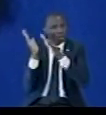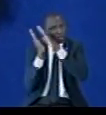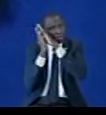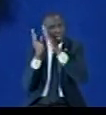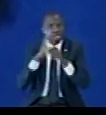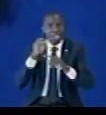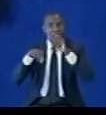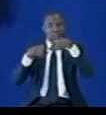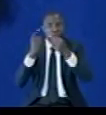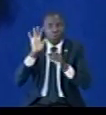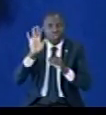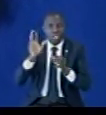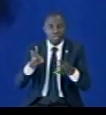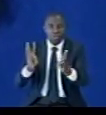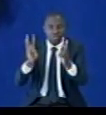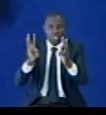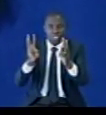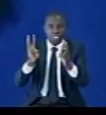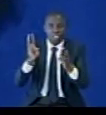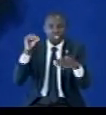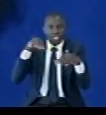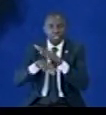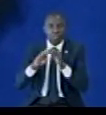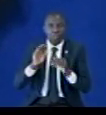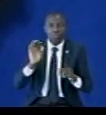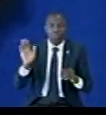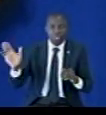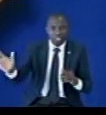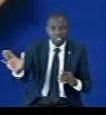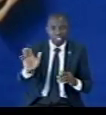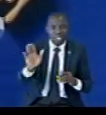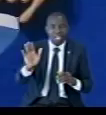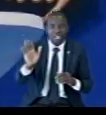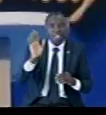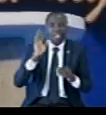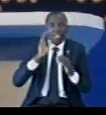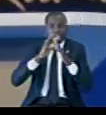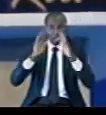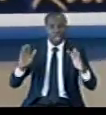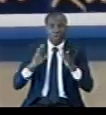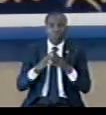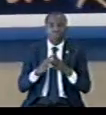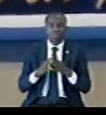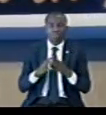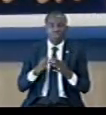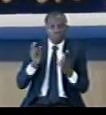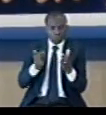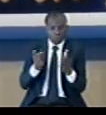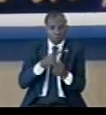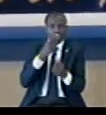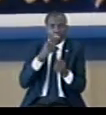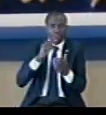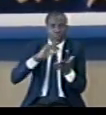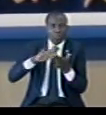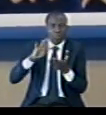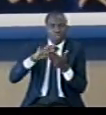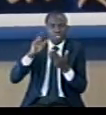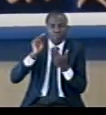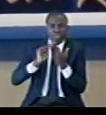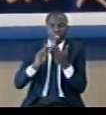go thy way into thine house. First of all, forgiveness. First of